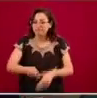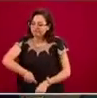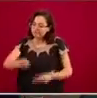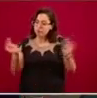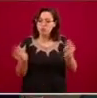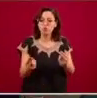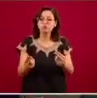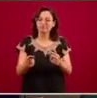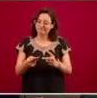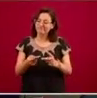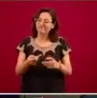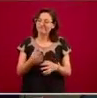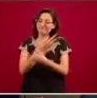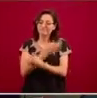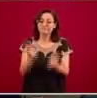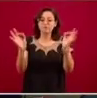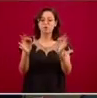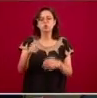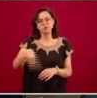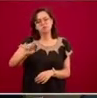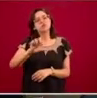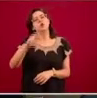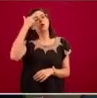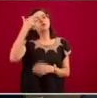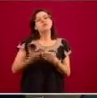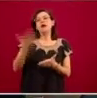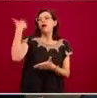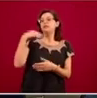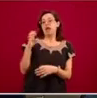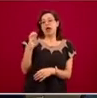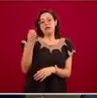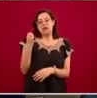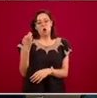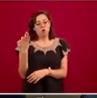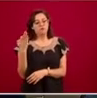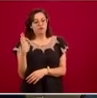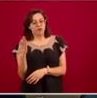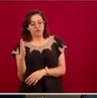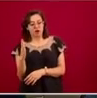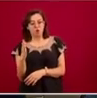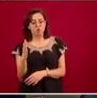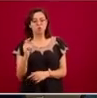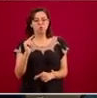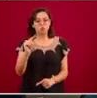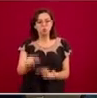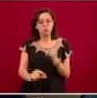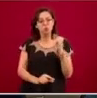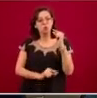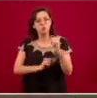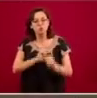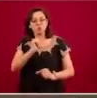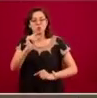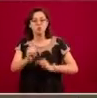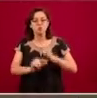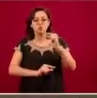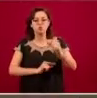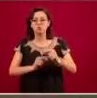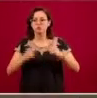that they cannot be do without. Remember that in January and February,